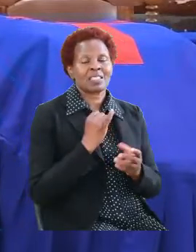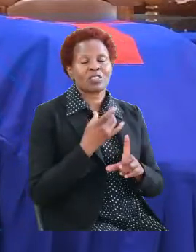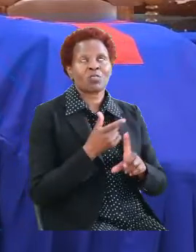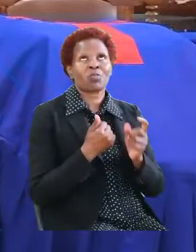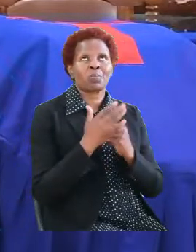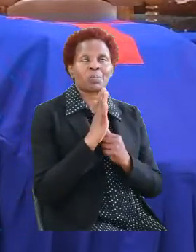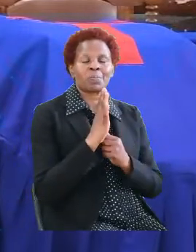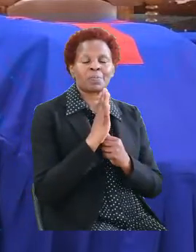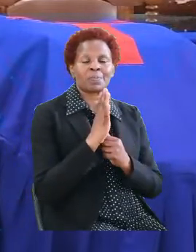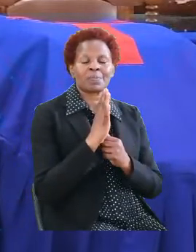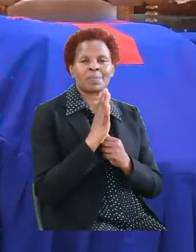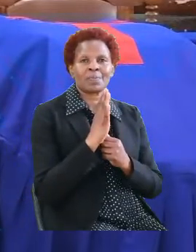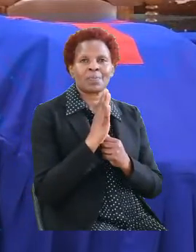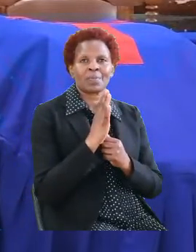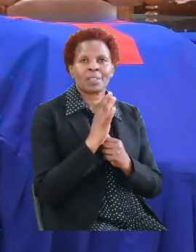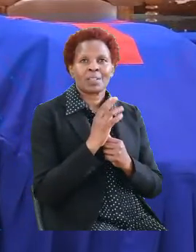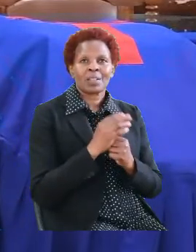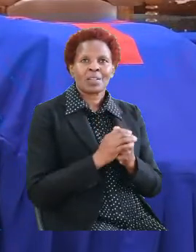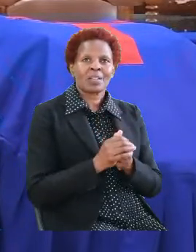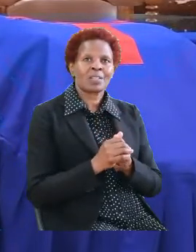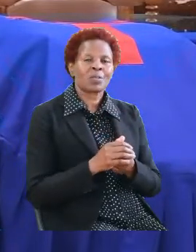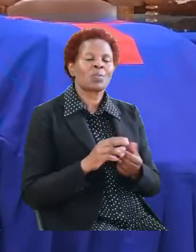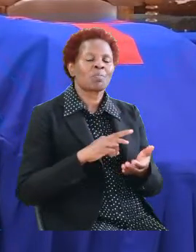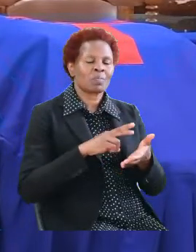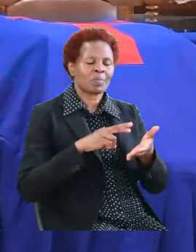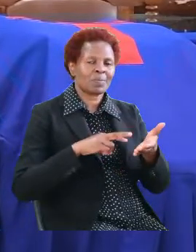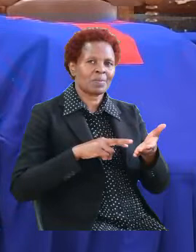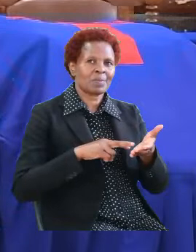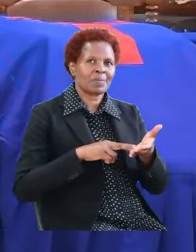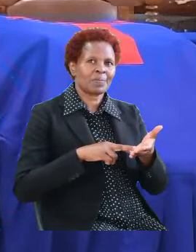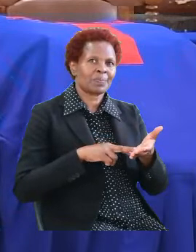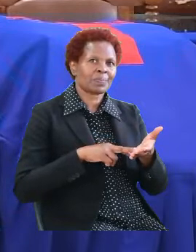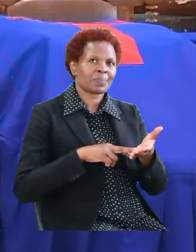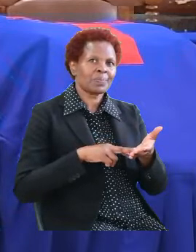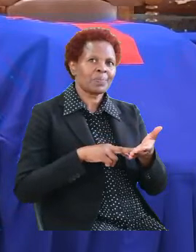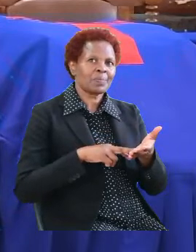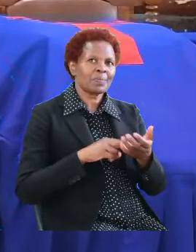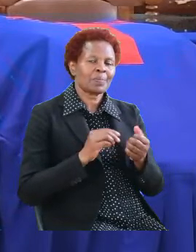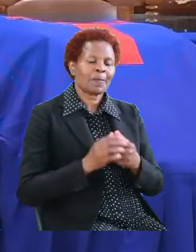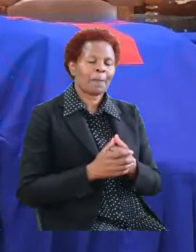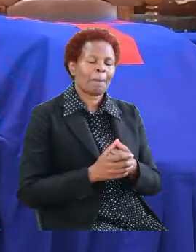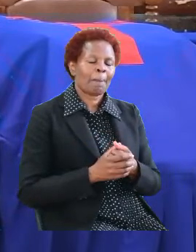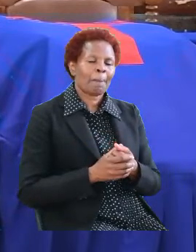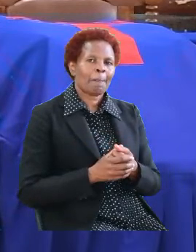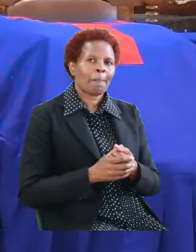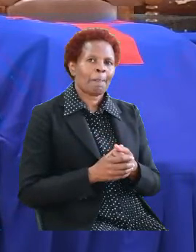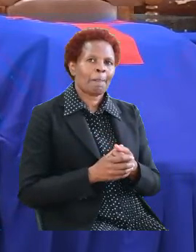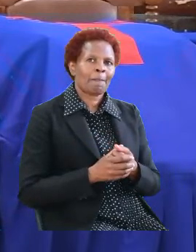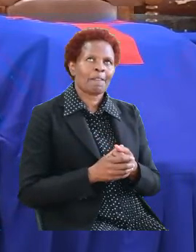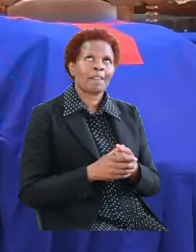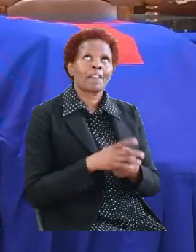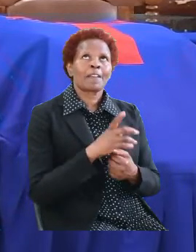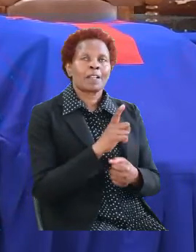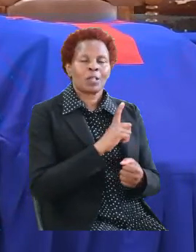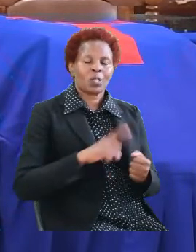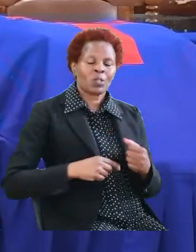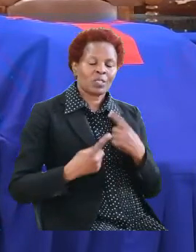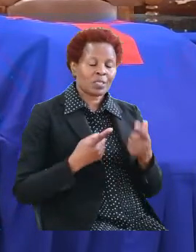encouragement comes from the book that we've just read, from the leadings of today. The Lord tells